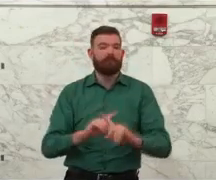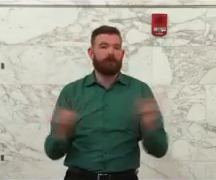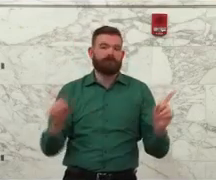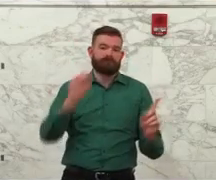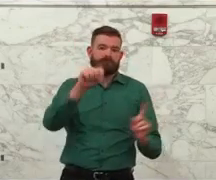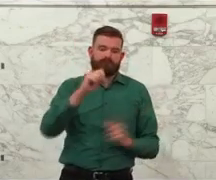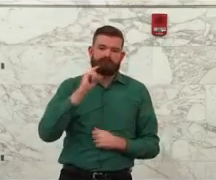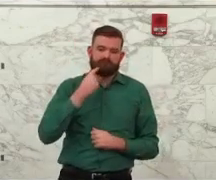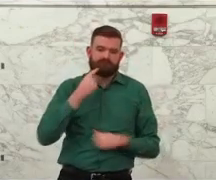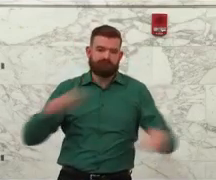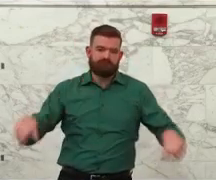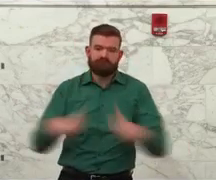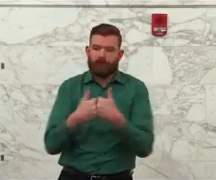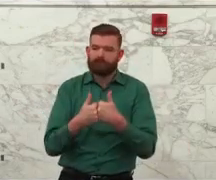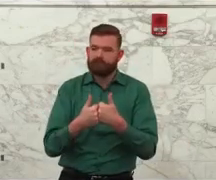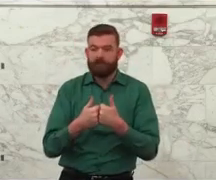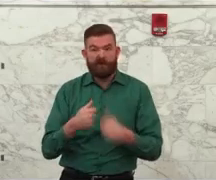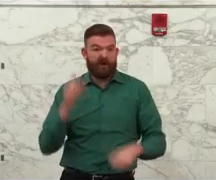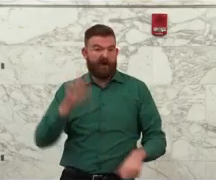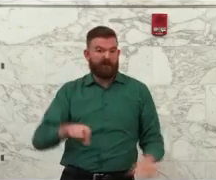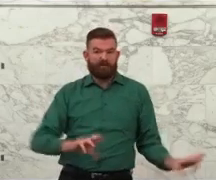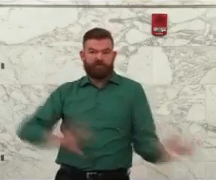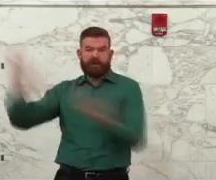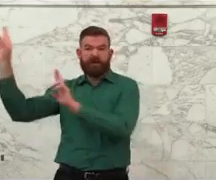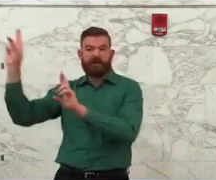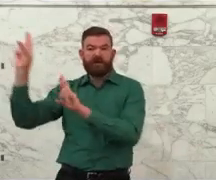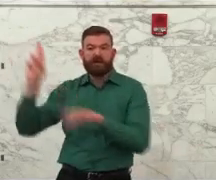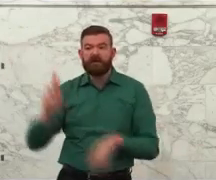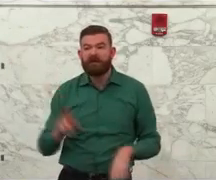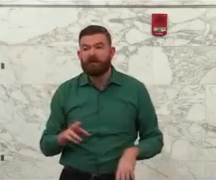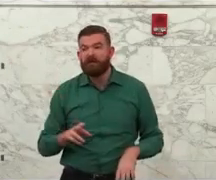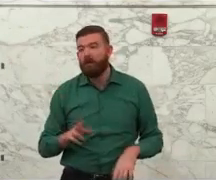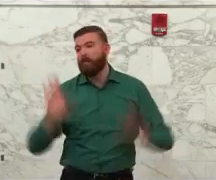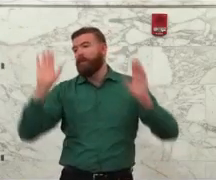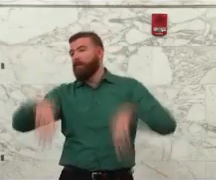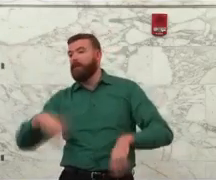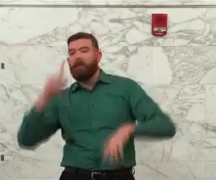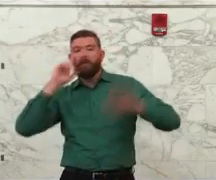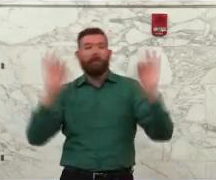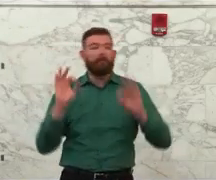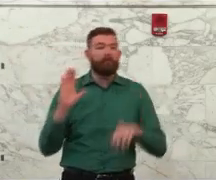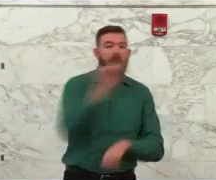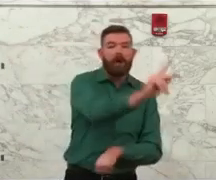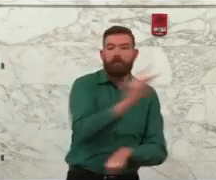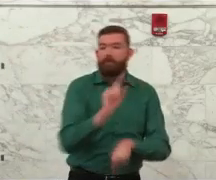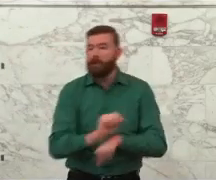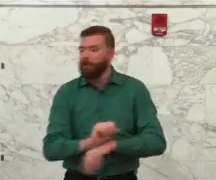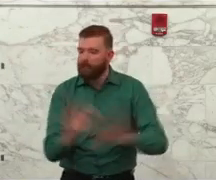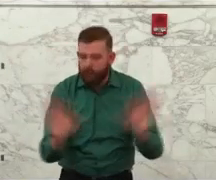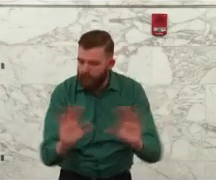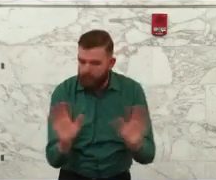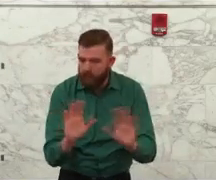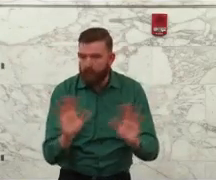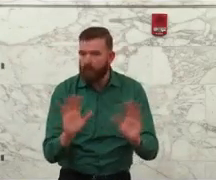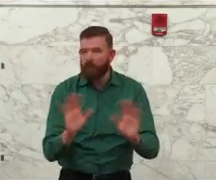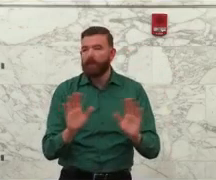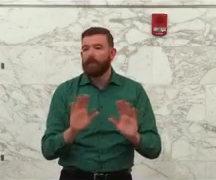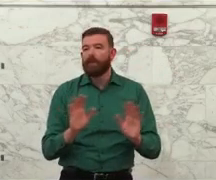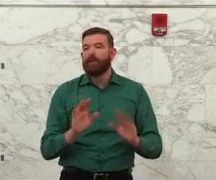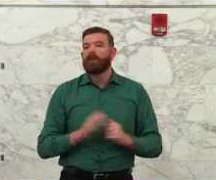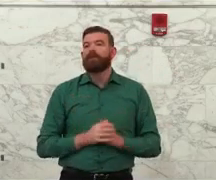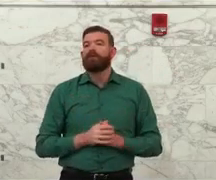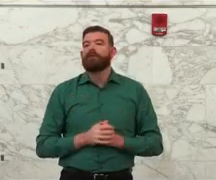also no time for business as usual. And it is with these individuals, both the precious loved ones who we've lost, as